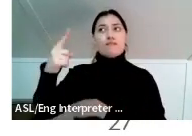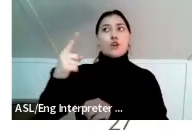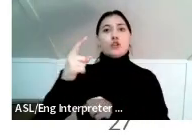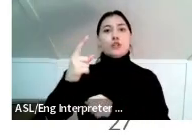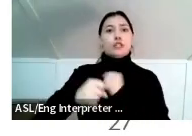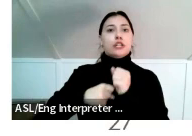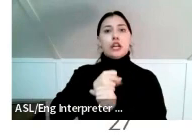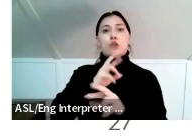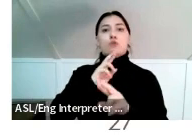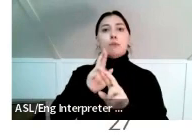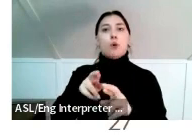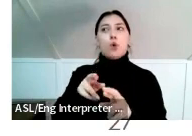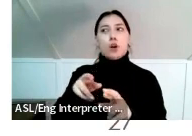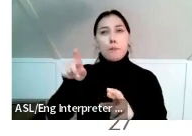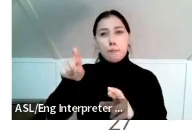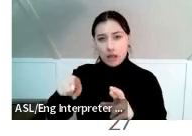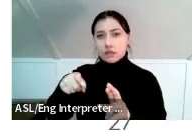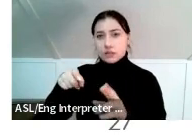2025? Still?